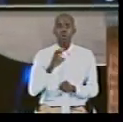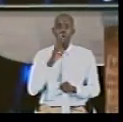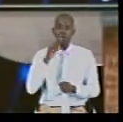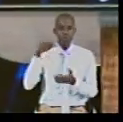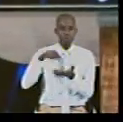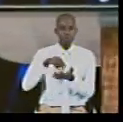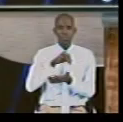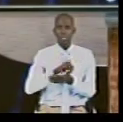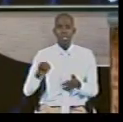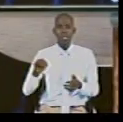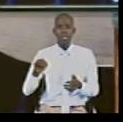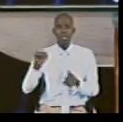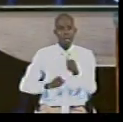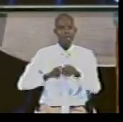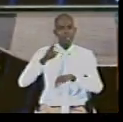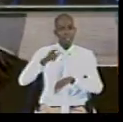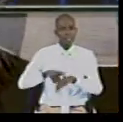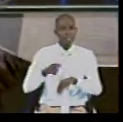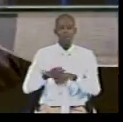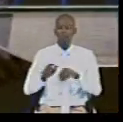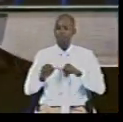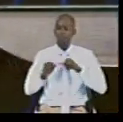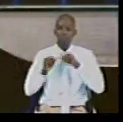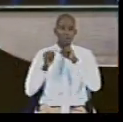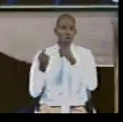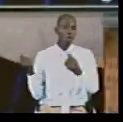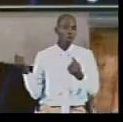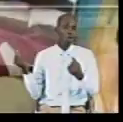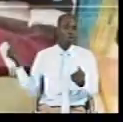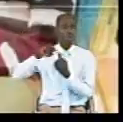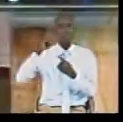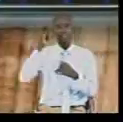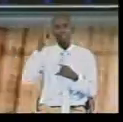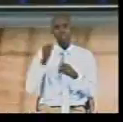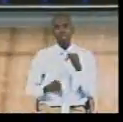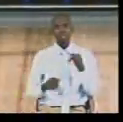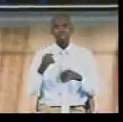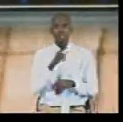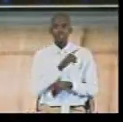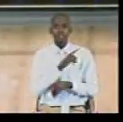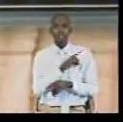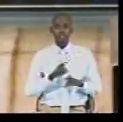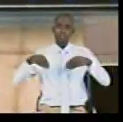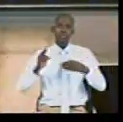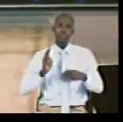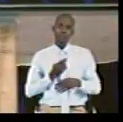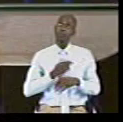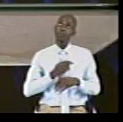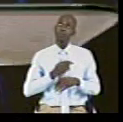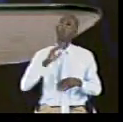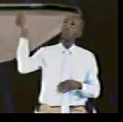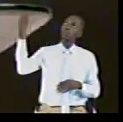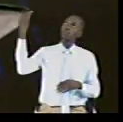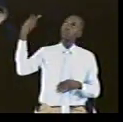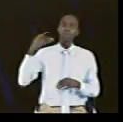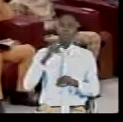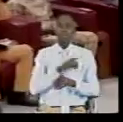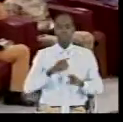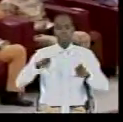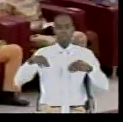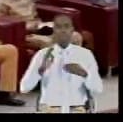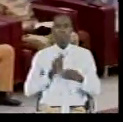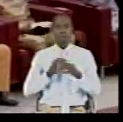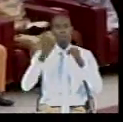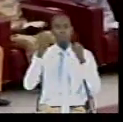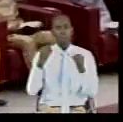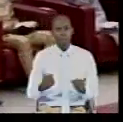every moment until the very end. The Lord grant us grace. The Lord grant us power. And